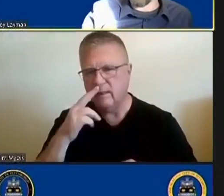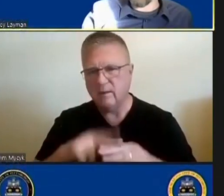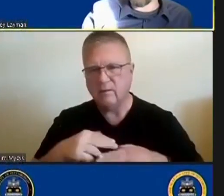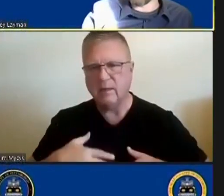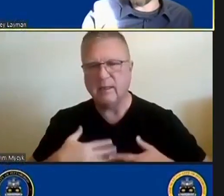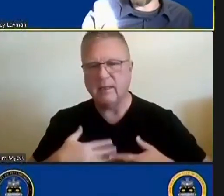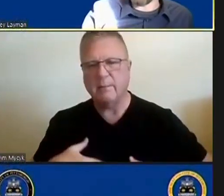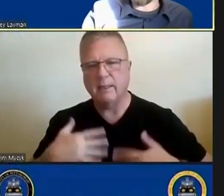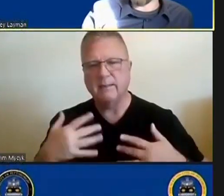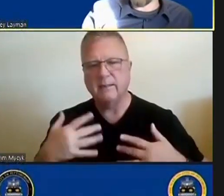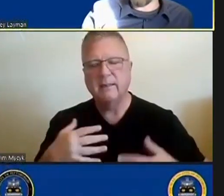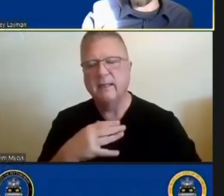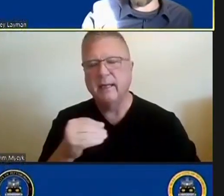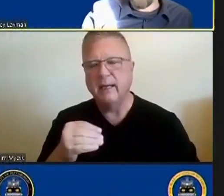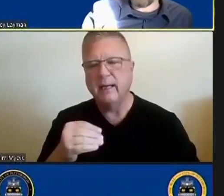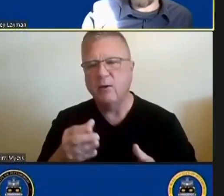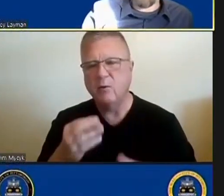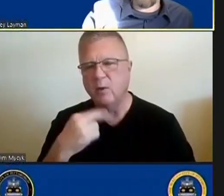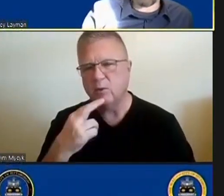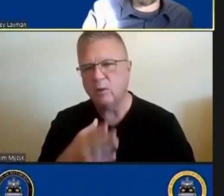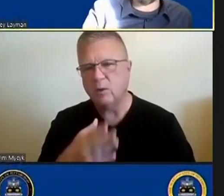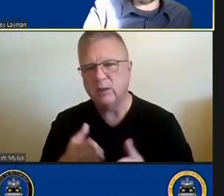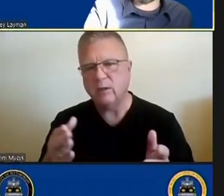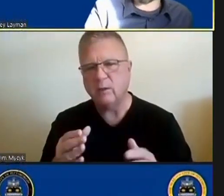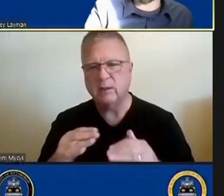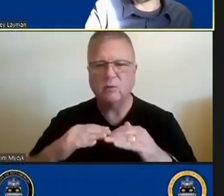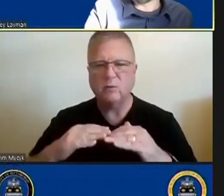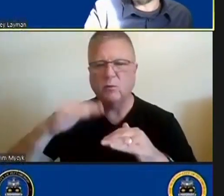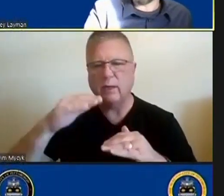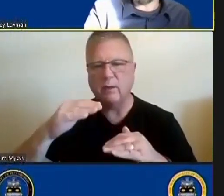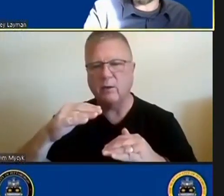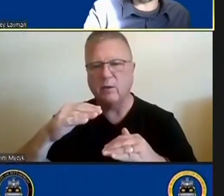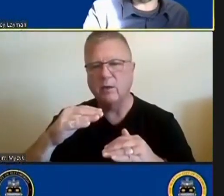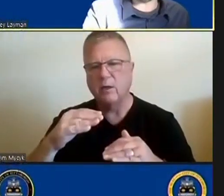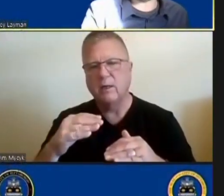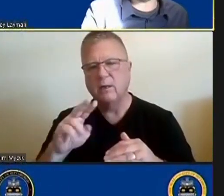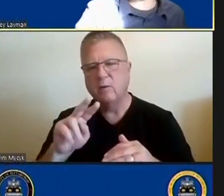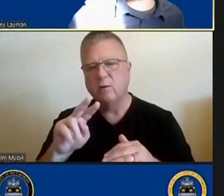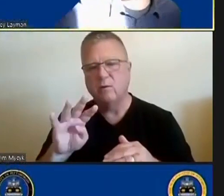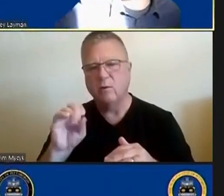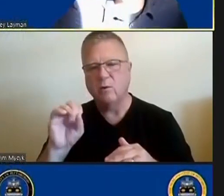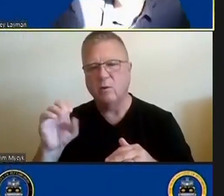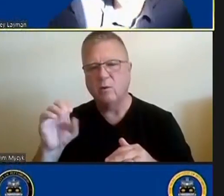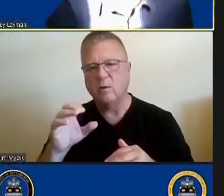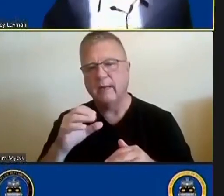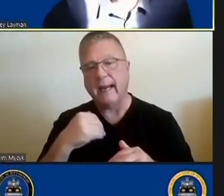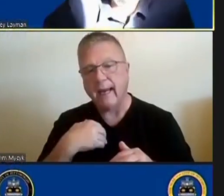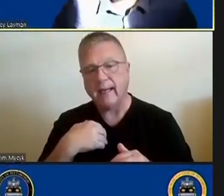general is greater and or with live music. Next one.